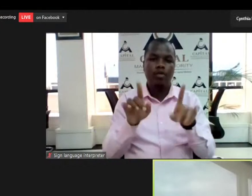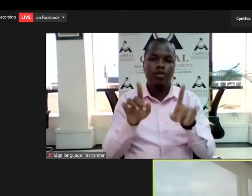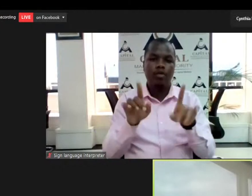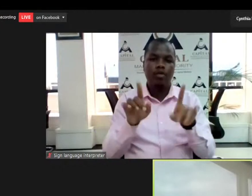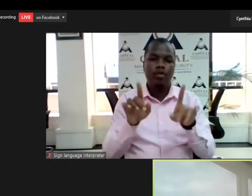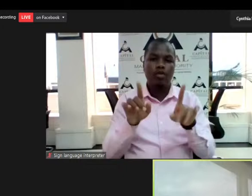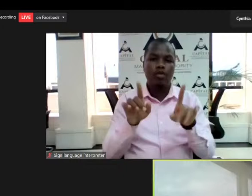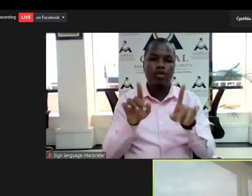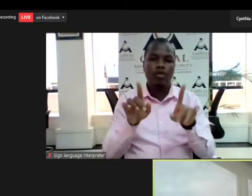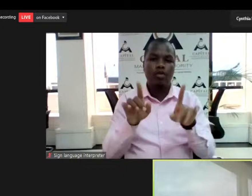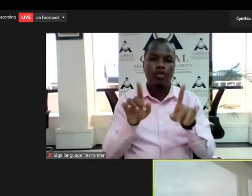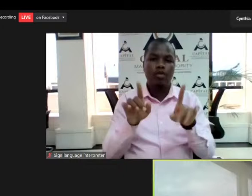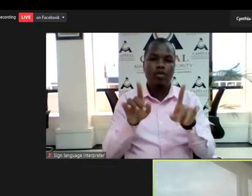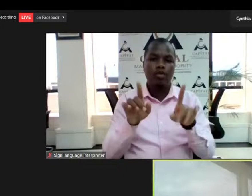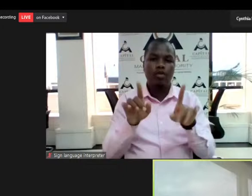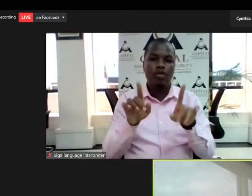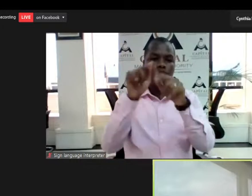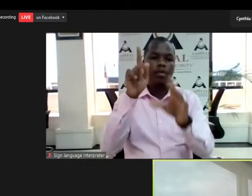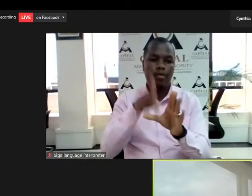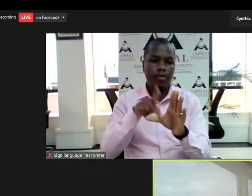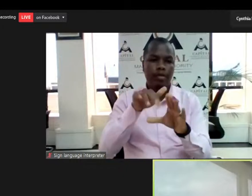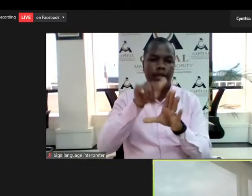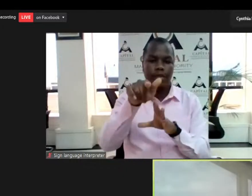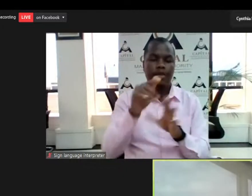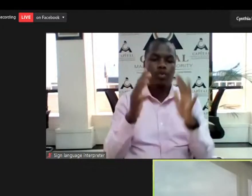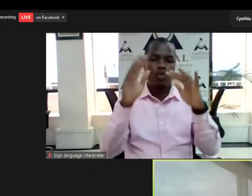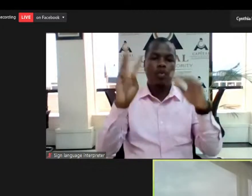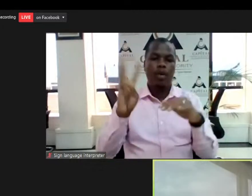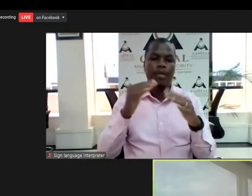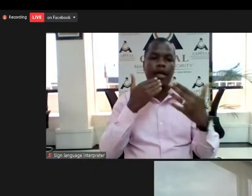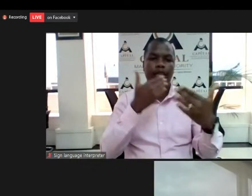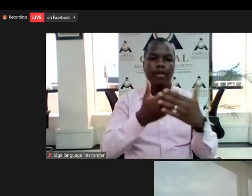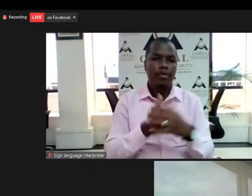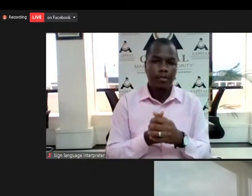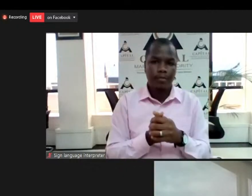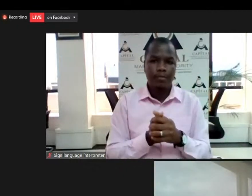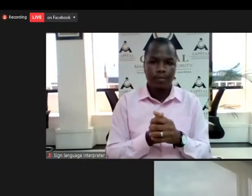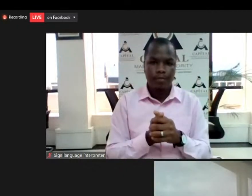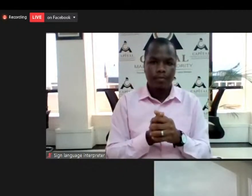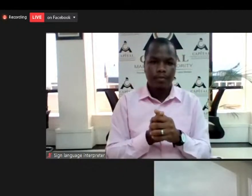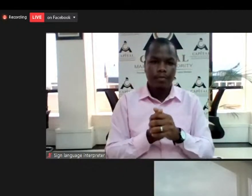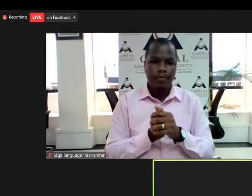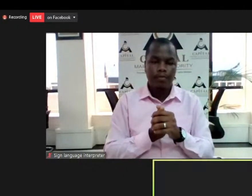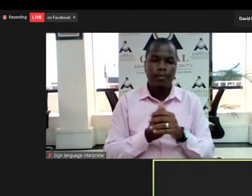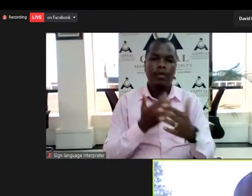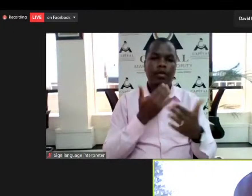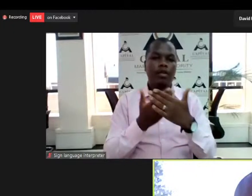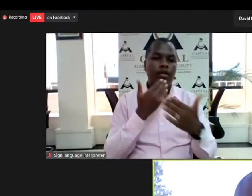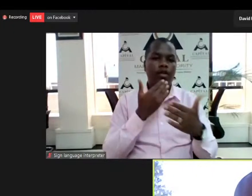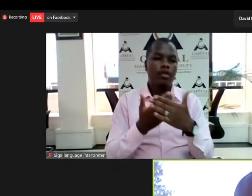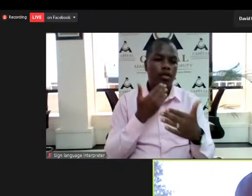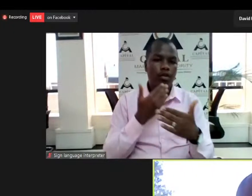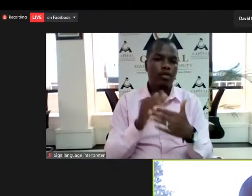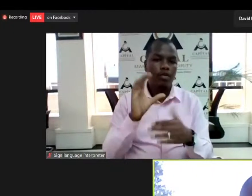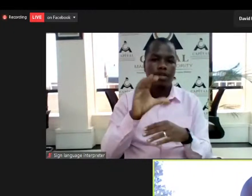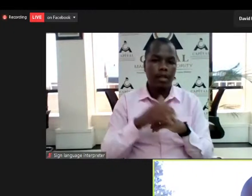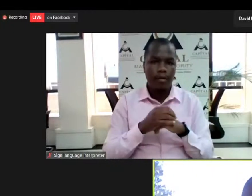for inviting me to participate in the webinar. Thank you. Thank you. Thank you, Cynthia.